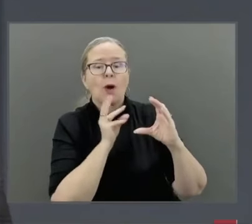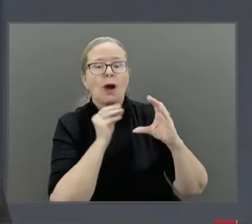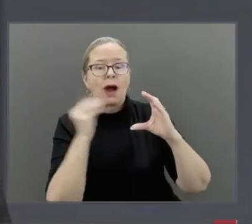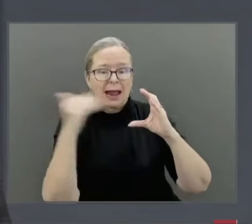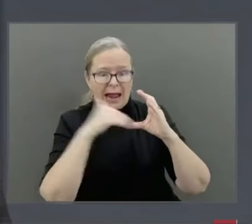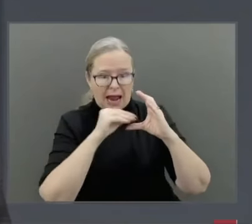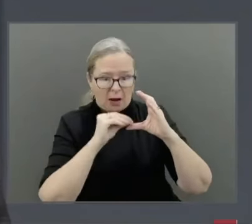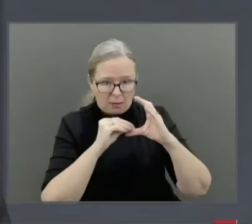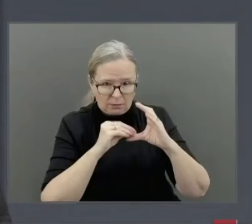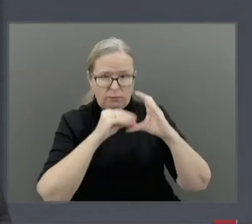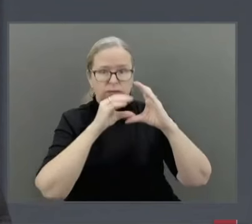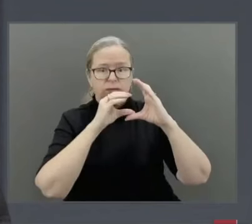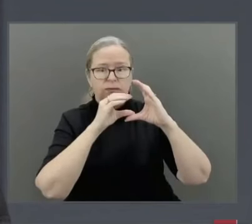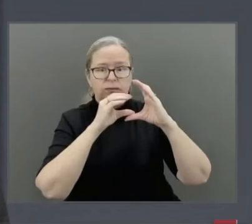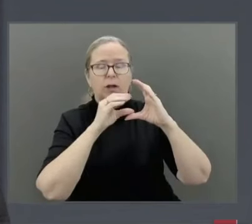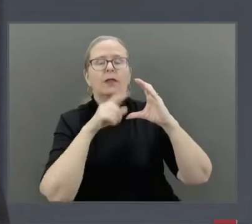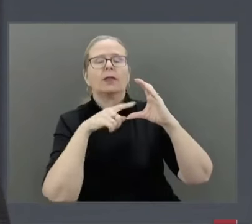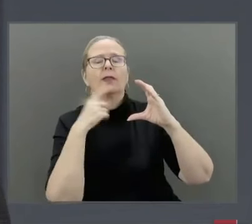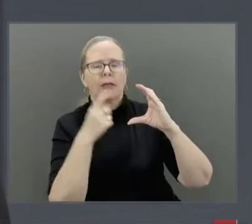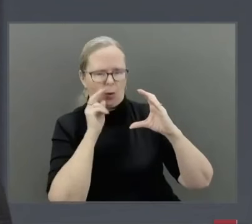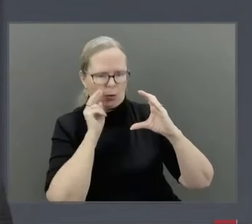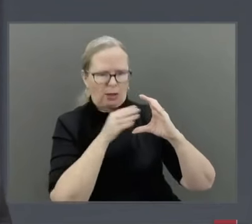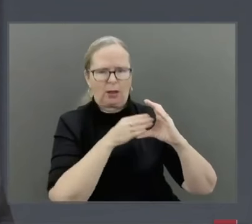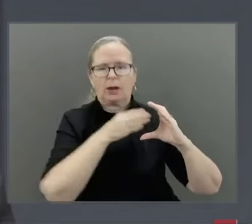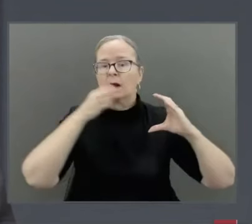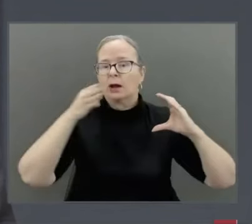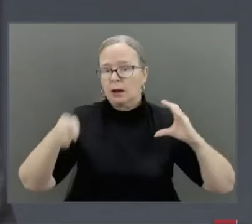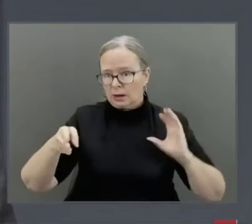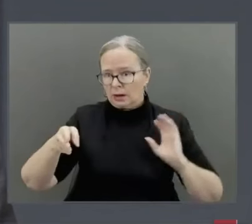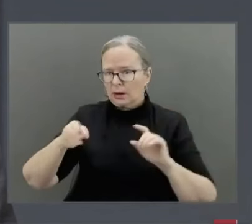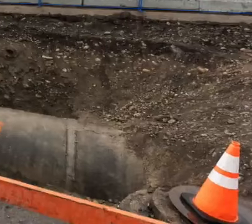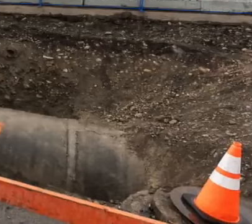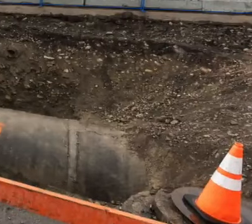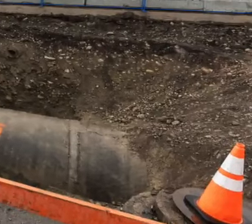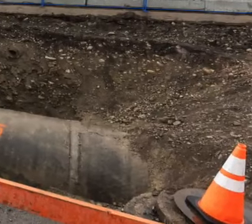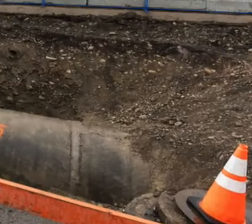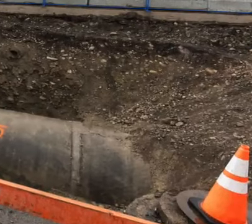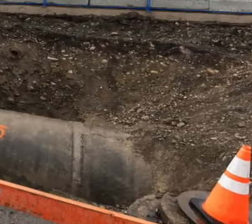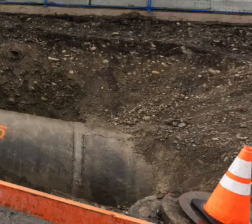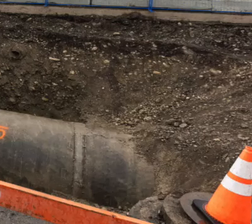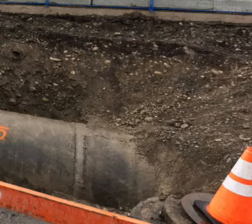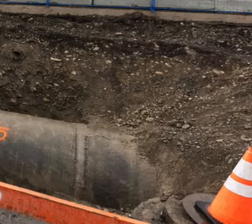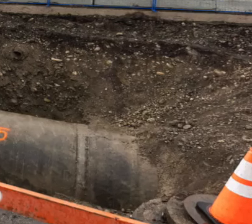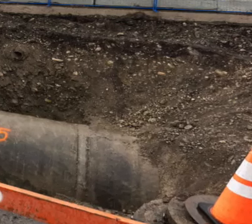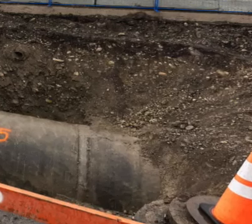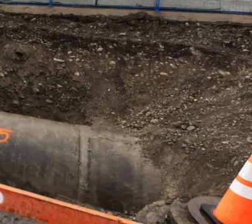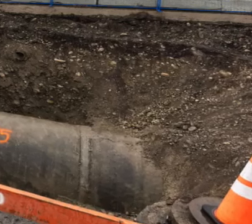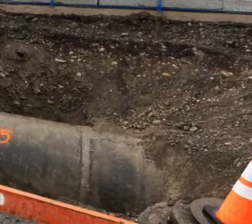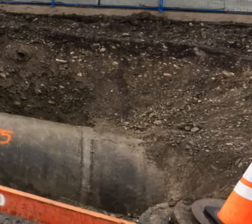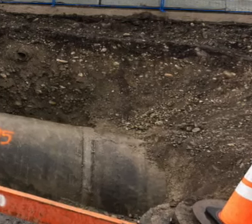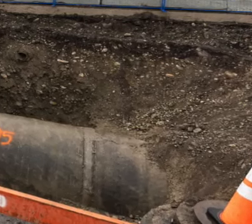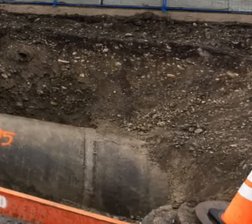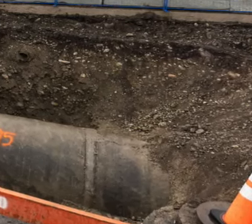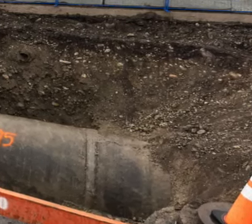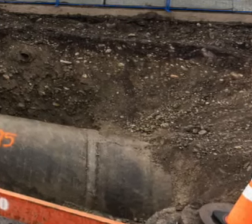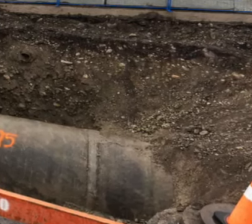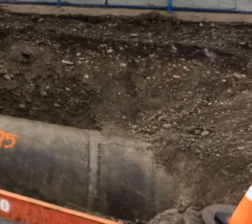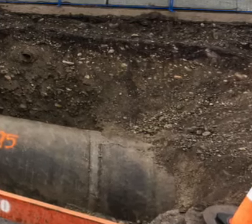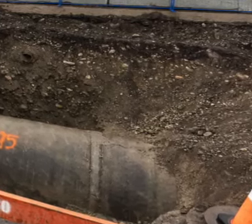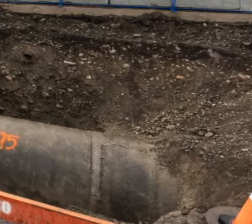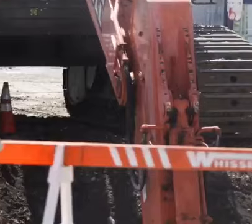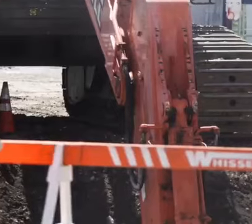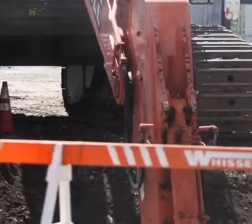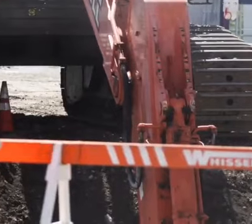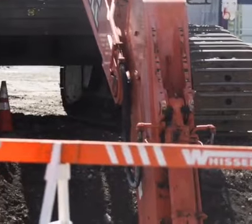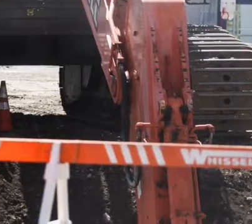entire asset management plan and looking at what other inspections we should be doing. Prior to this break, we were planning to inspect this